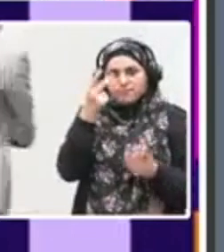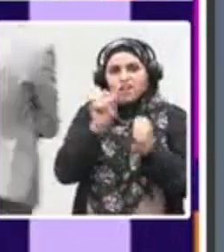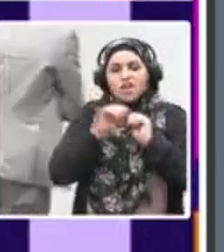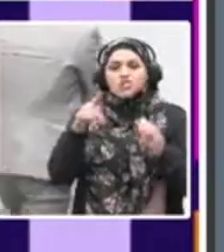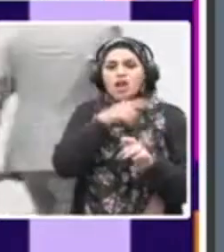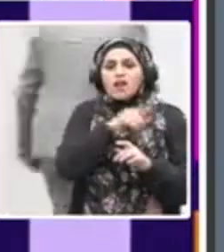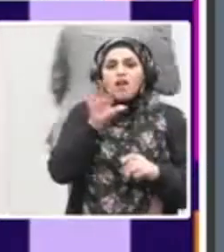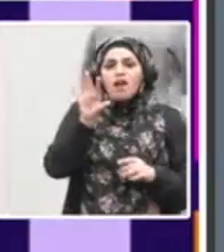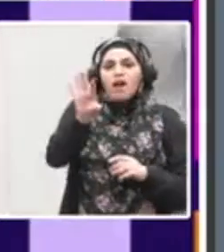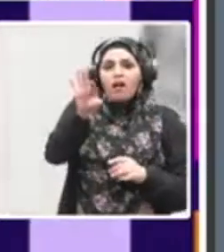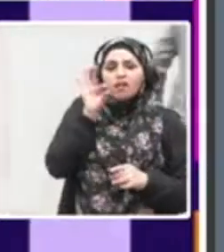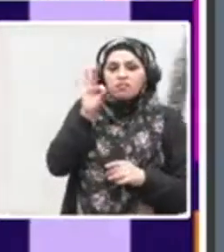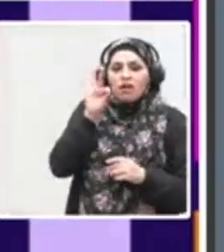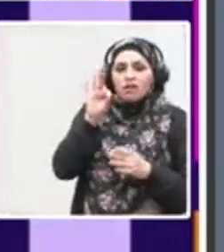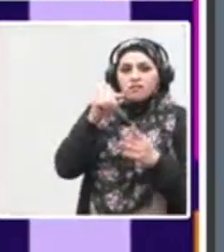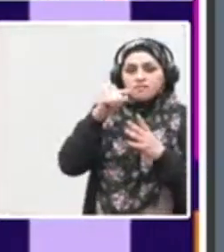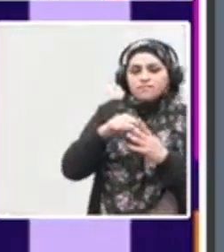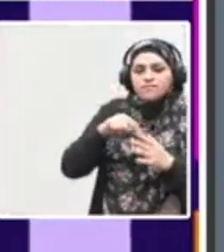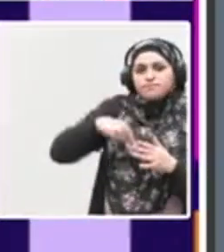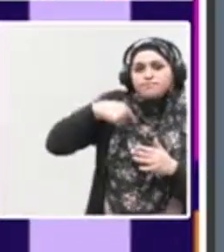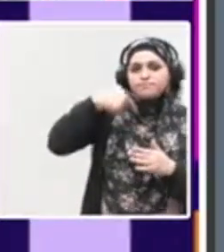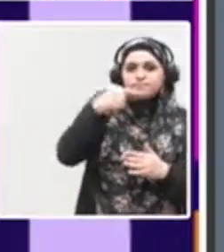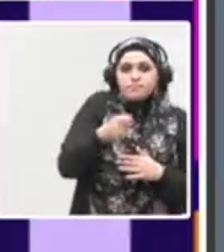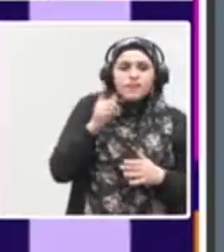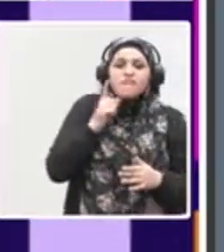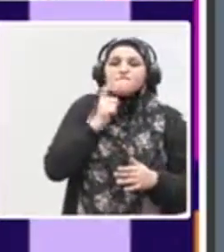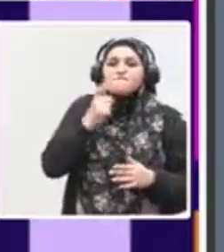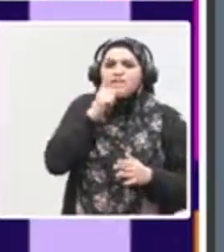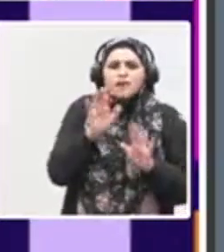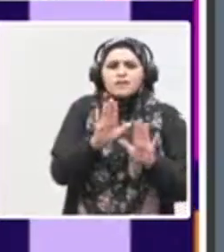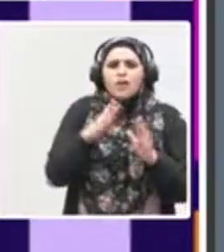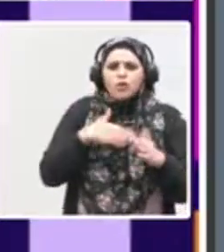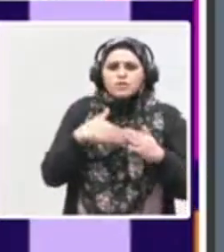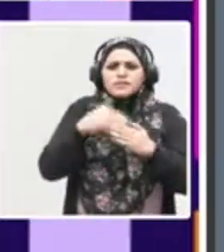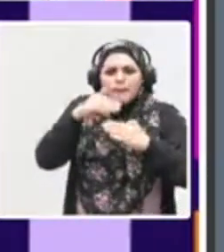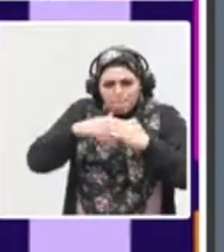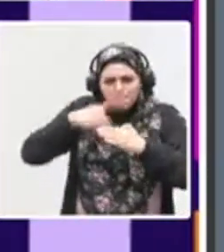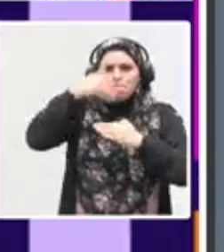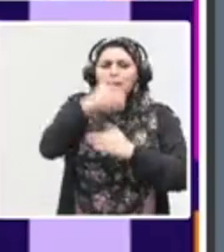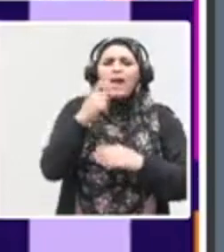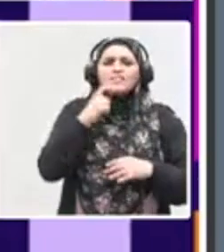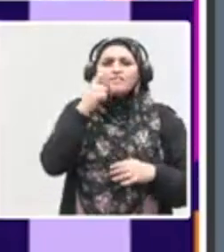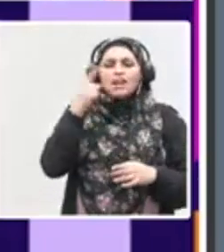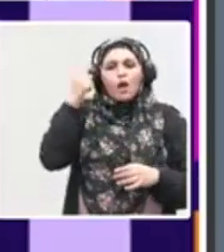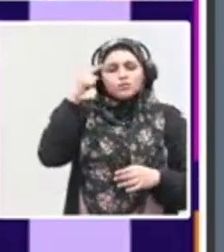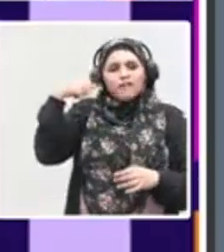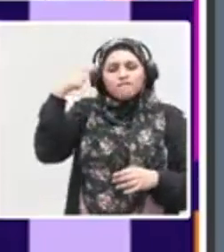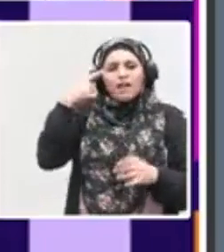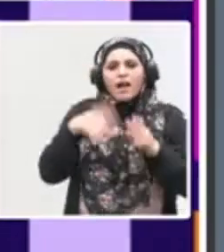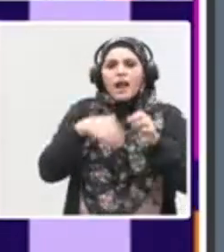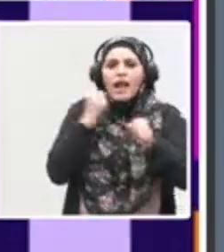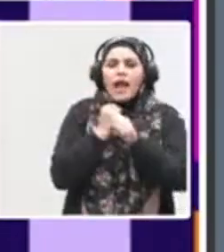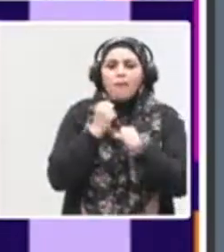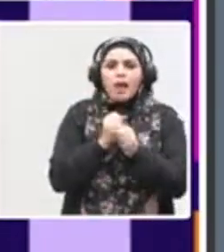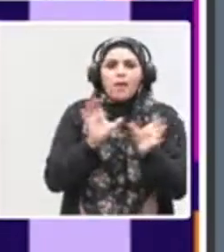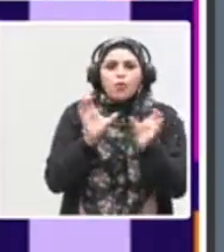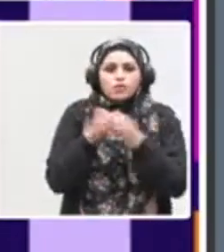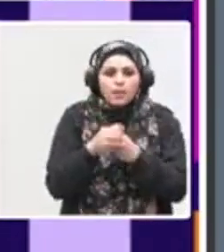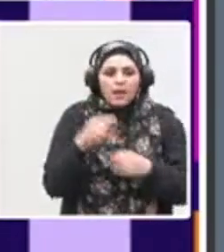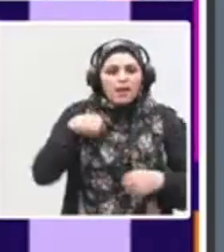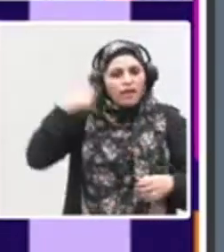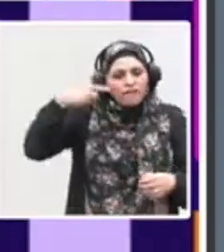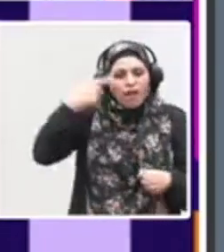to launch a for-profit social purpose business in a creative industry that she knows well. She was a child actress. She was in the